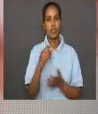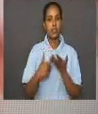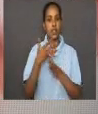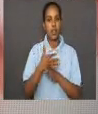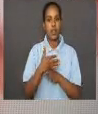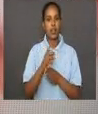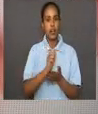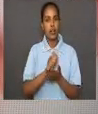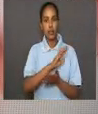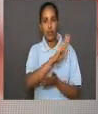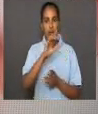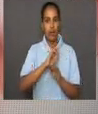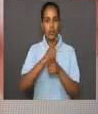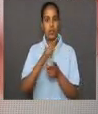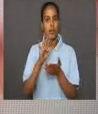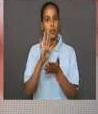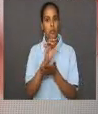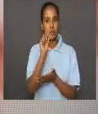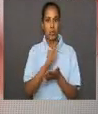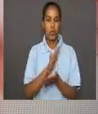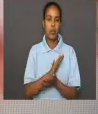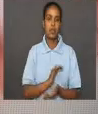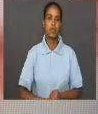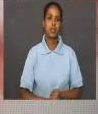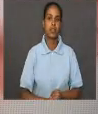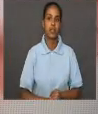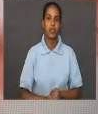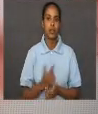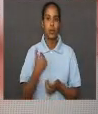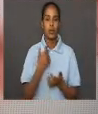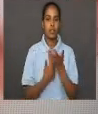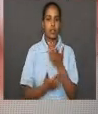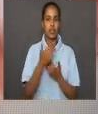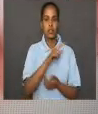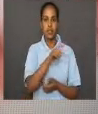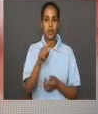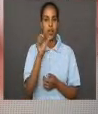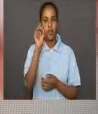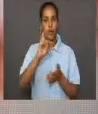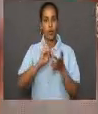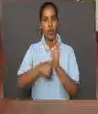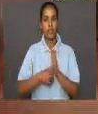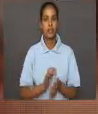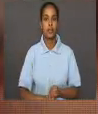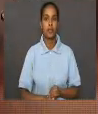then write your answers on a piece of paper. We will discuss them in a few minutes.